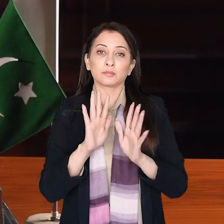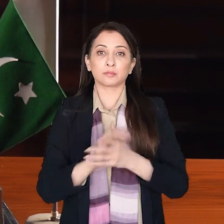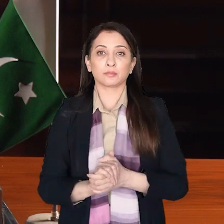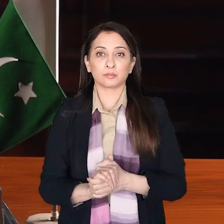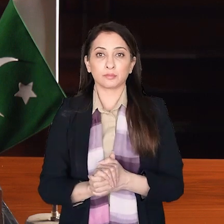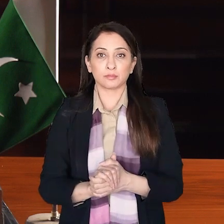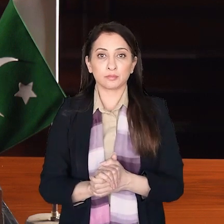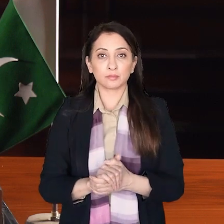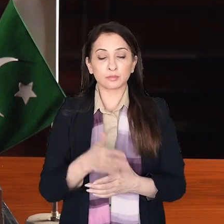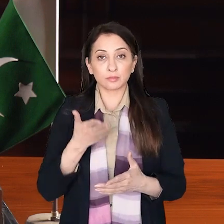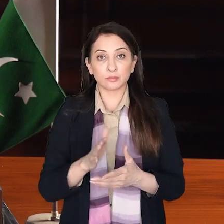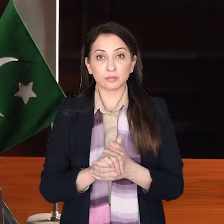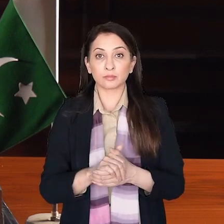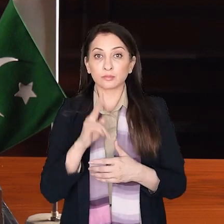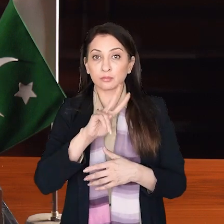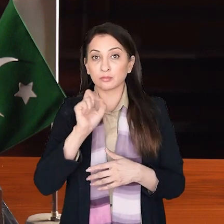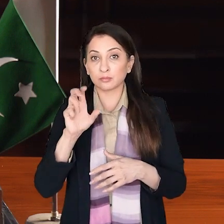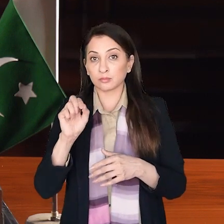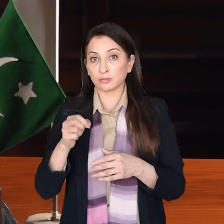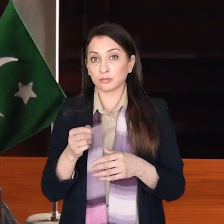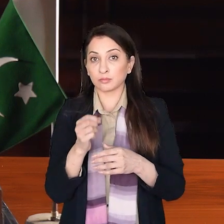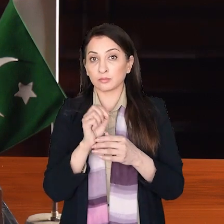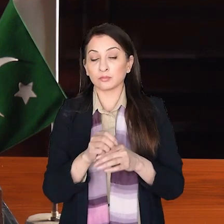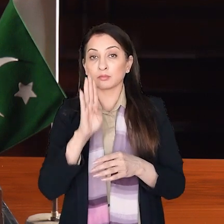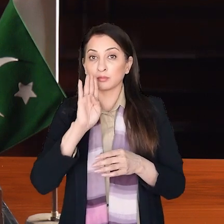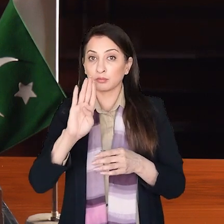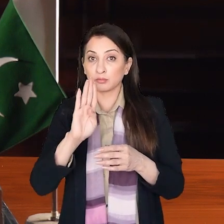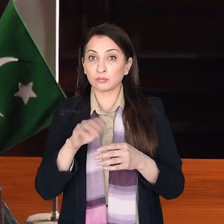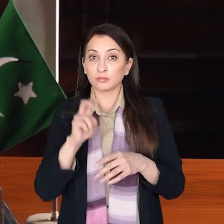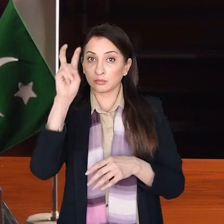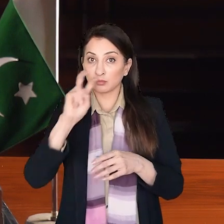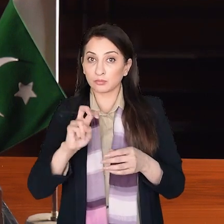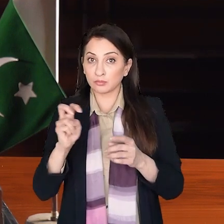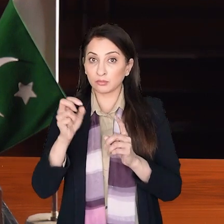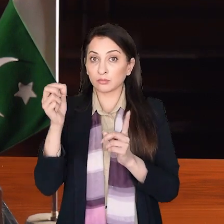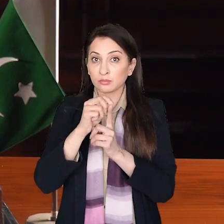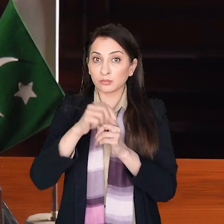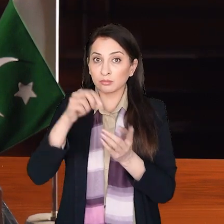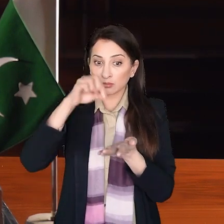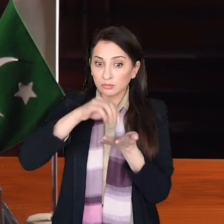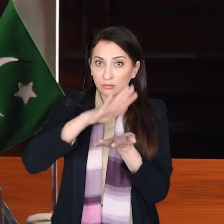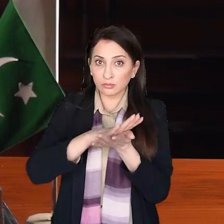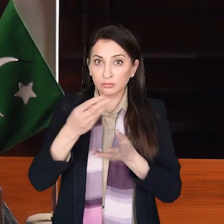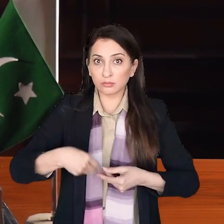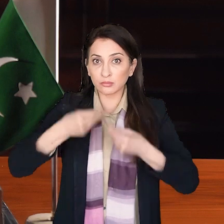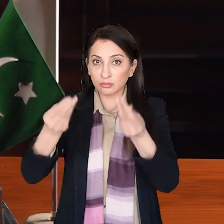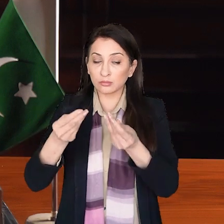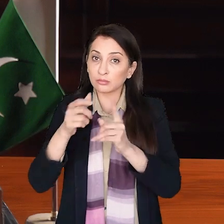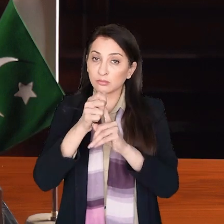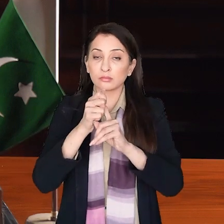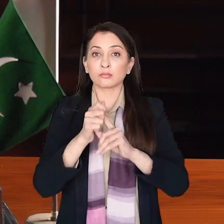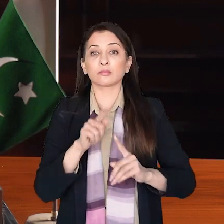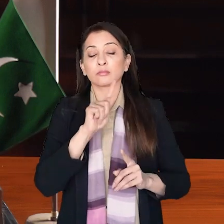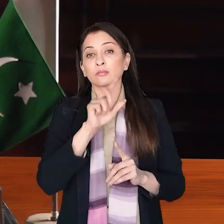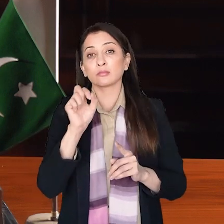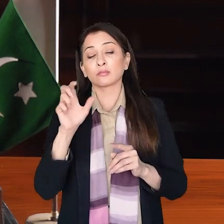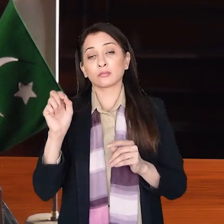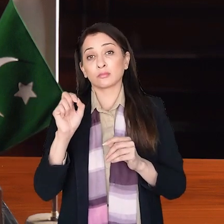us. We currently have a $200 billion domestic debt in Pakistan. Furthermore, we have